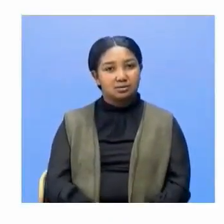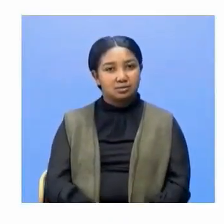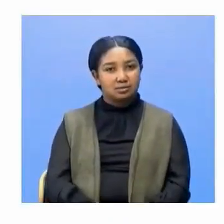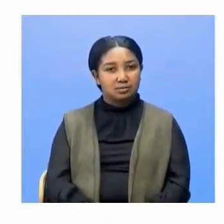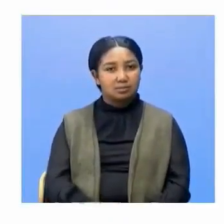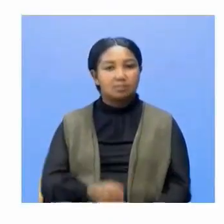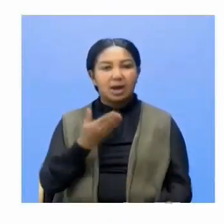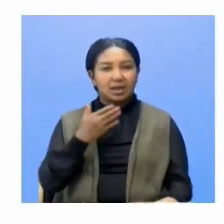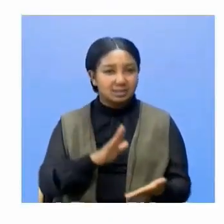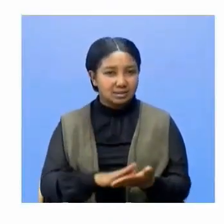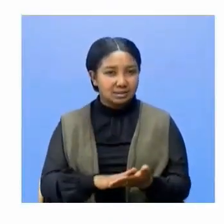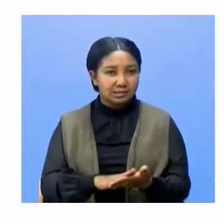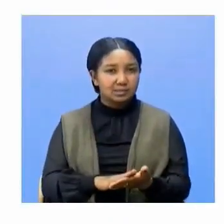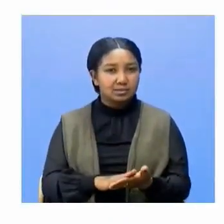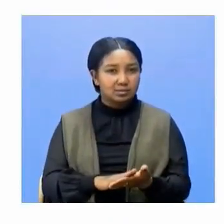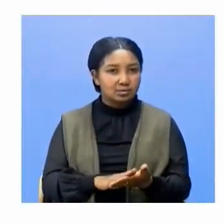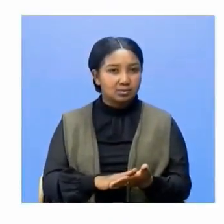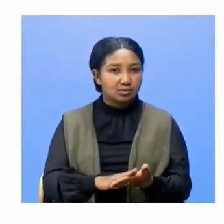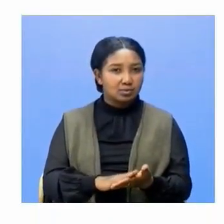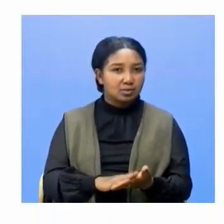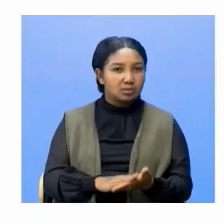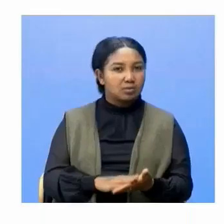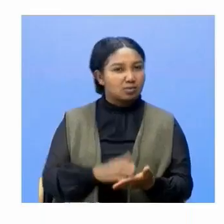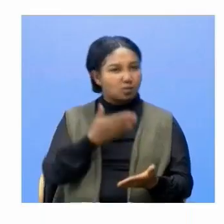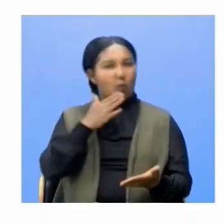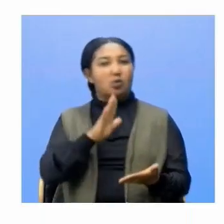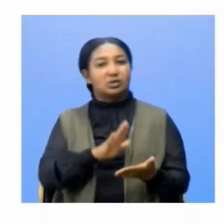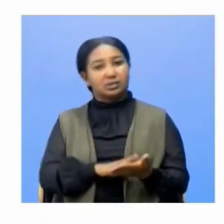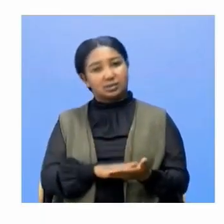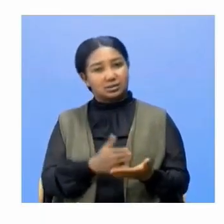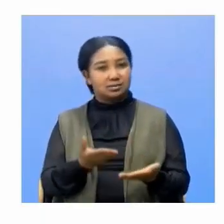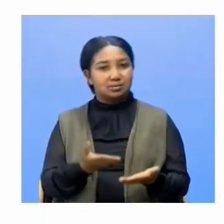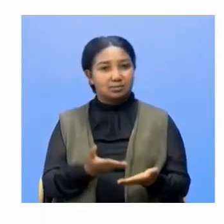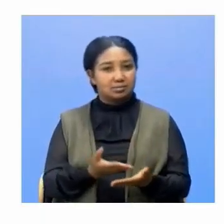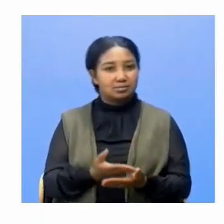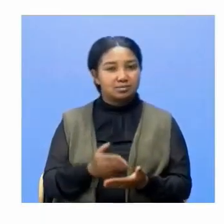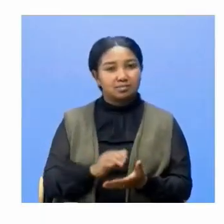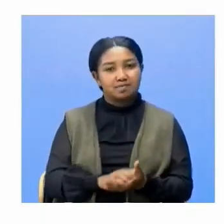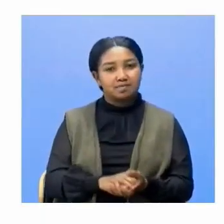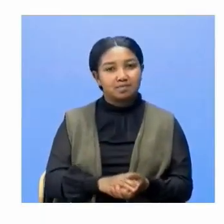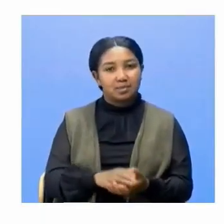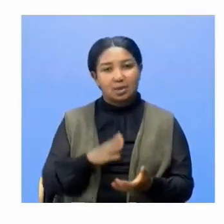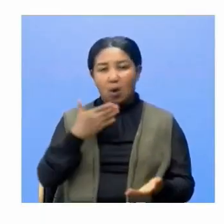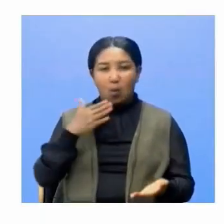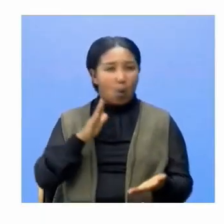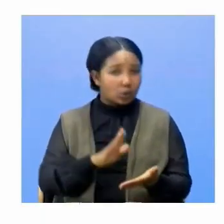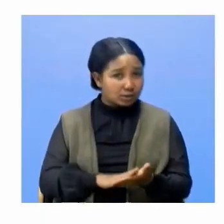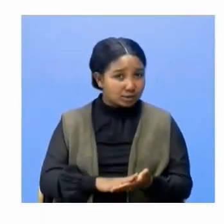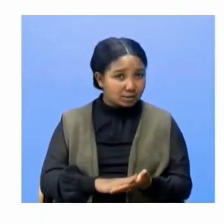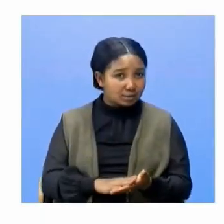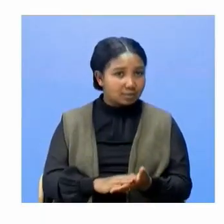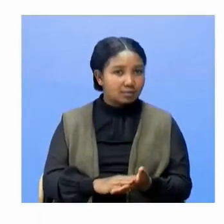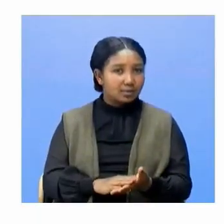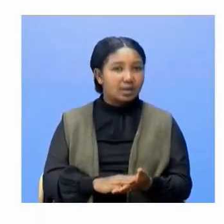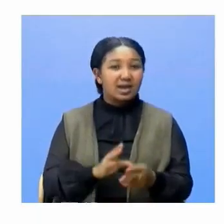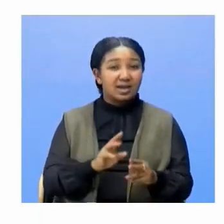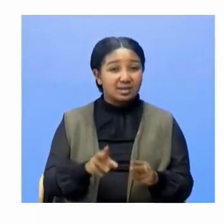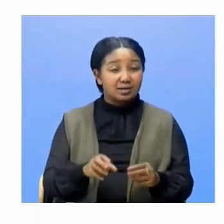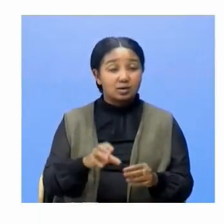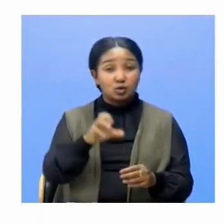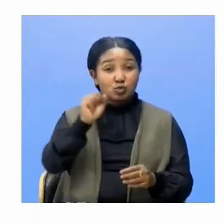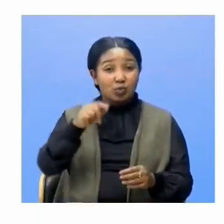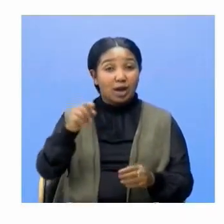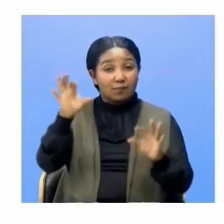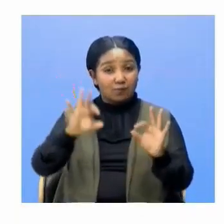Yes? Worse. Very good. Worse. Worse. Yes? And its